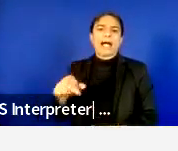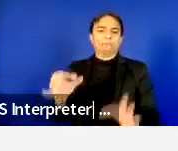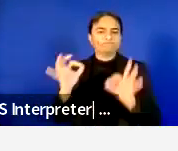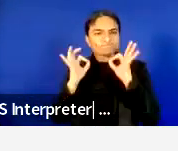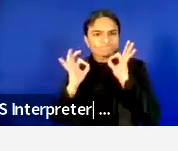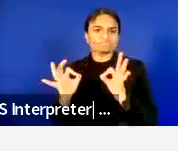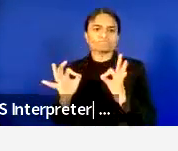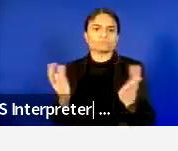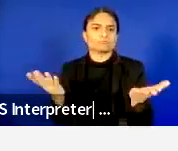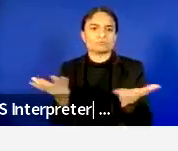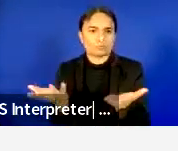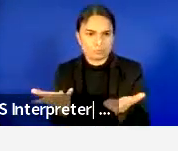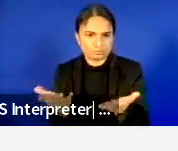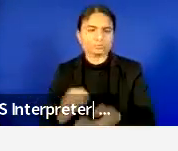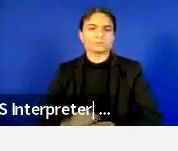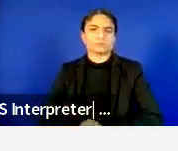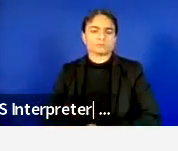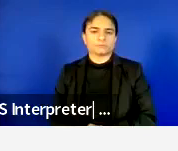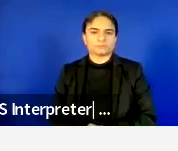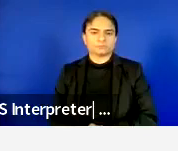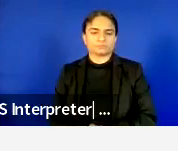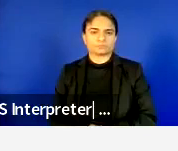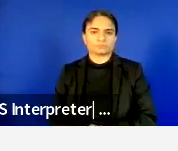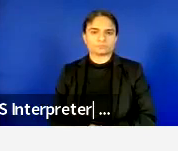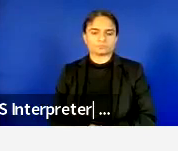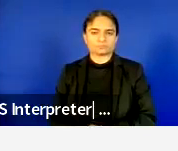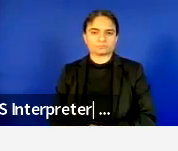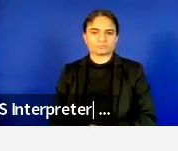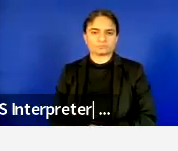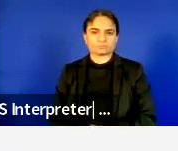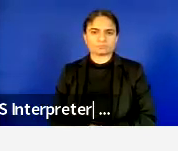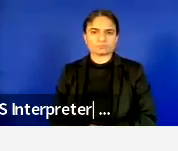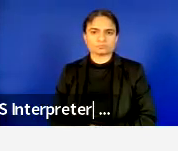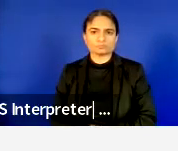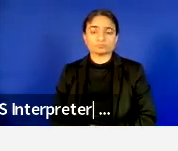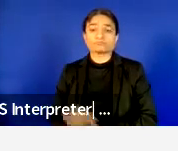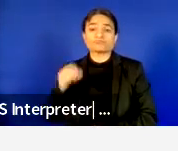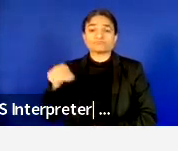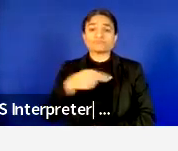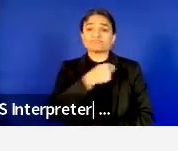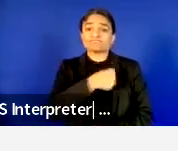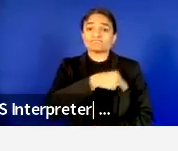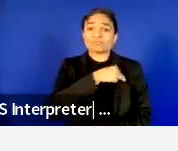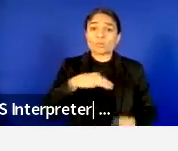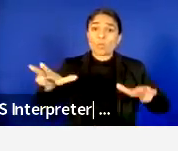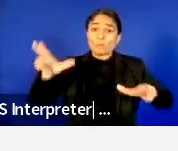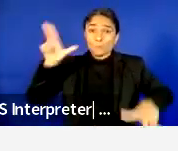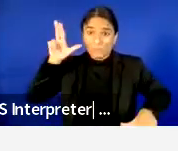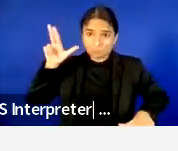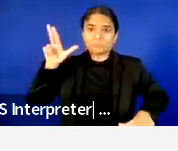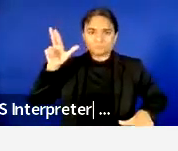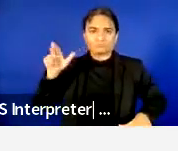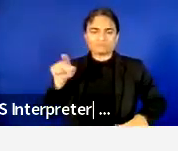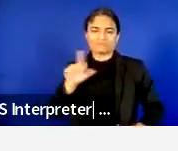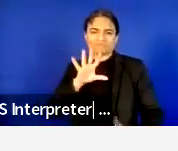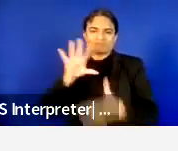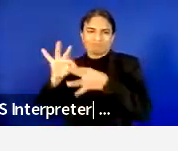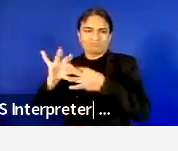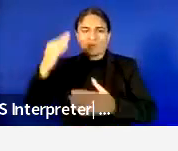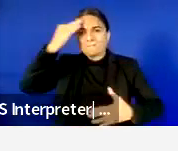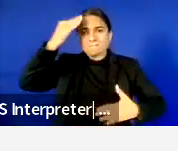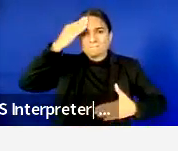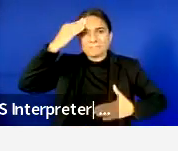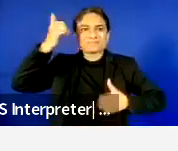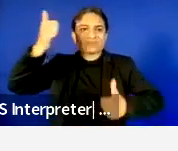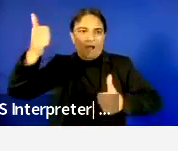result of this commitment is the mental health spaces, the quiet room, the timeout room, where, you know, with